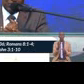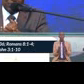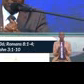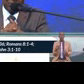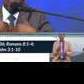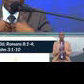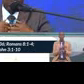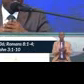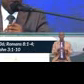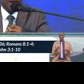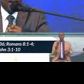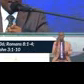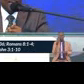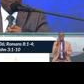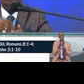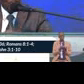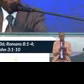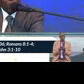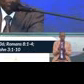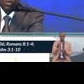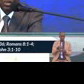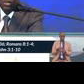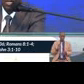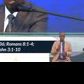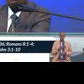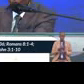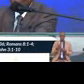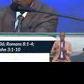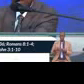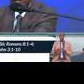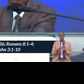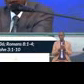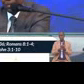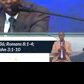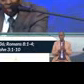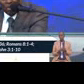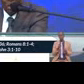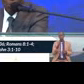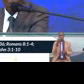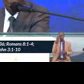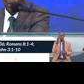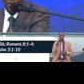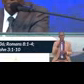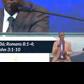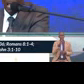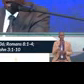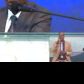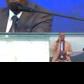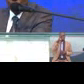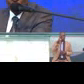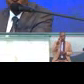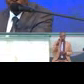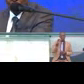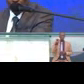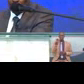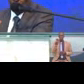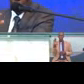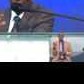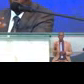do not know the truth, know it in our heart. For example, you know you are a man, you know you are a